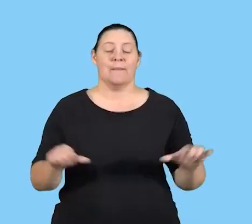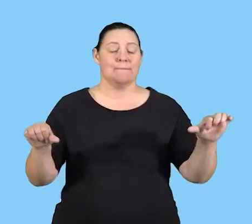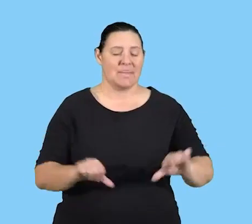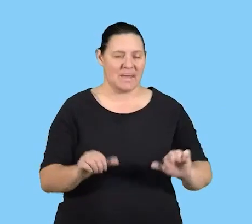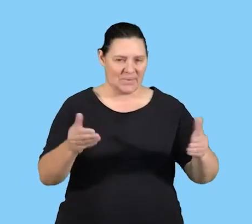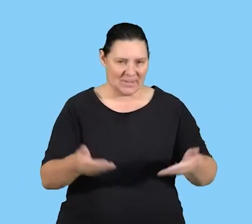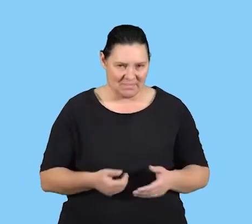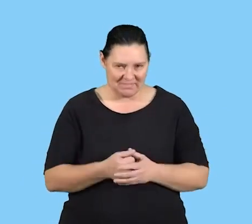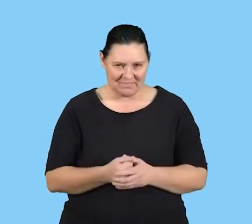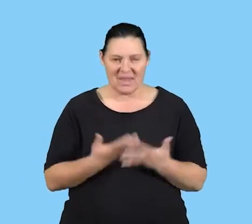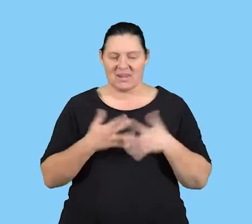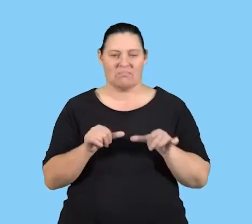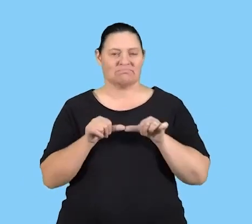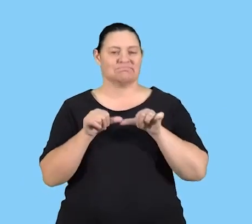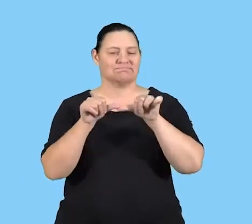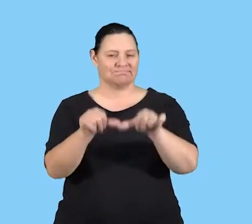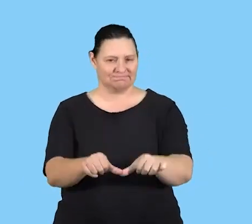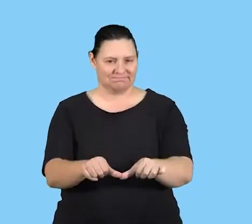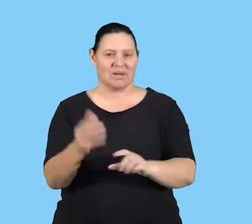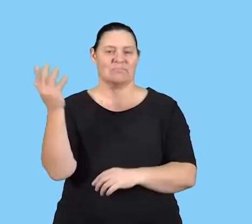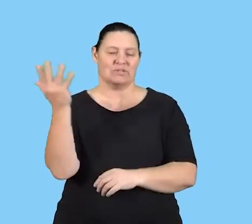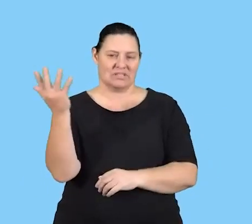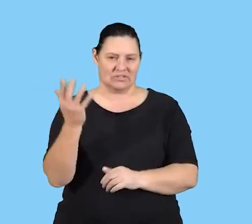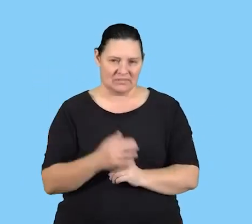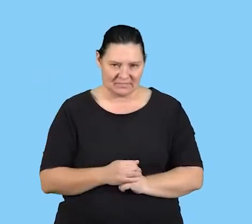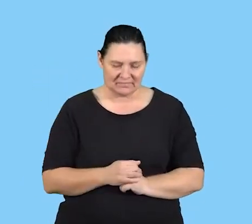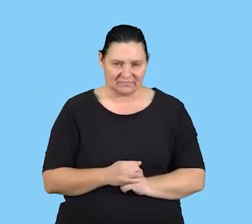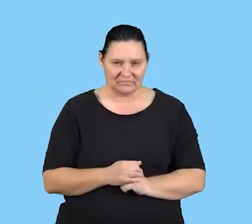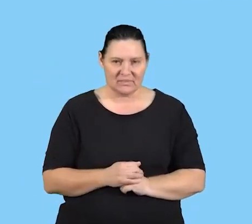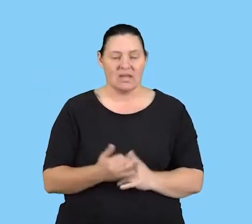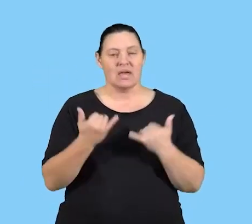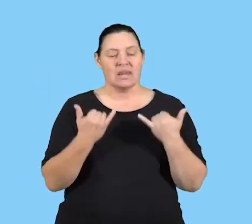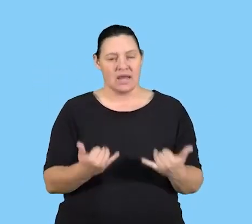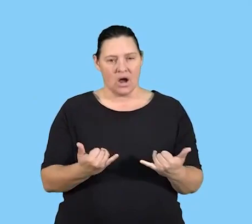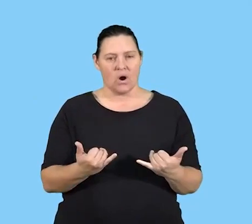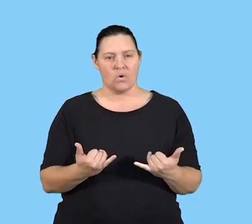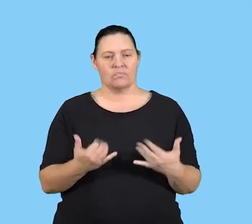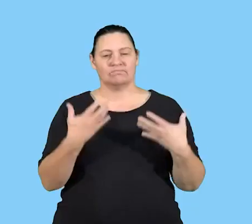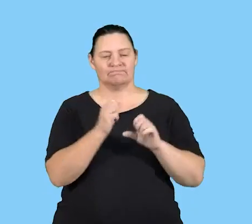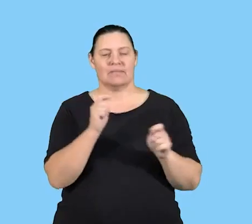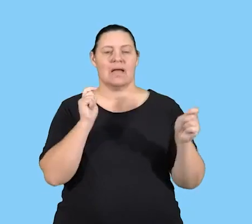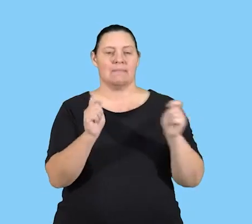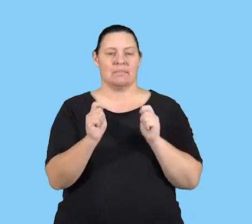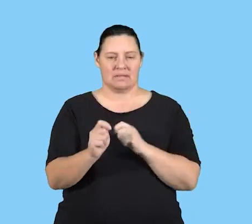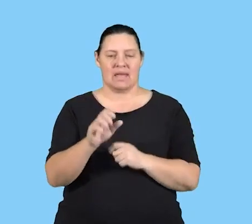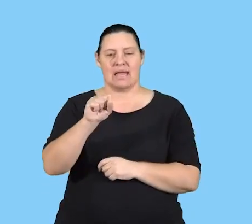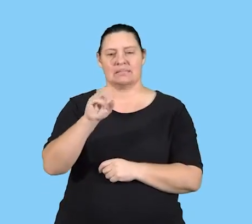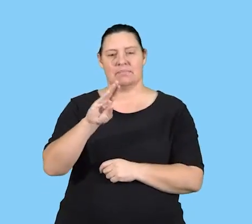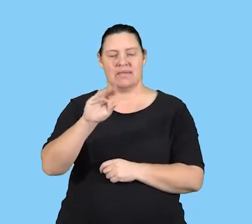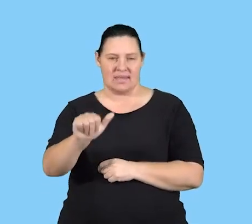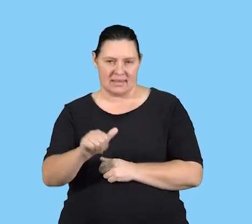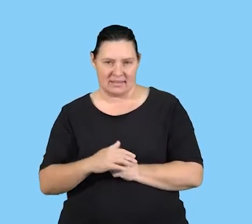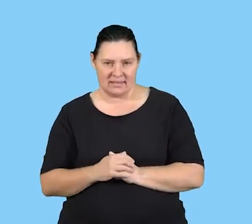Welcome back, colleagues. Let us continue with our presentation. Now we are going to talk to the amendments to